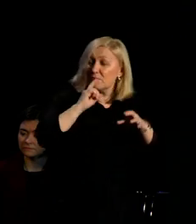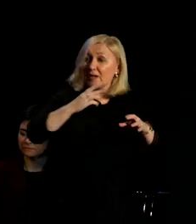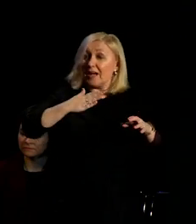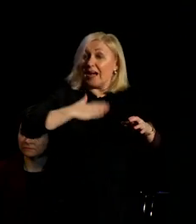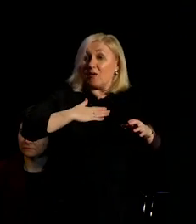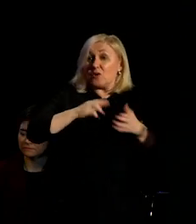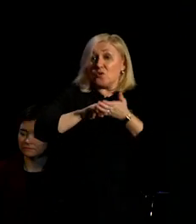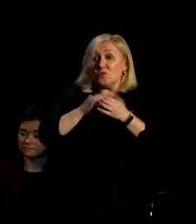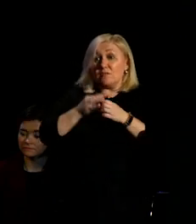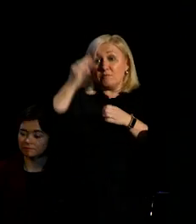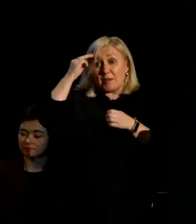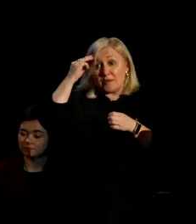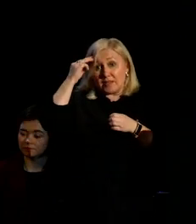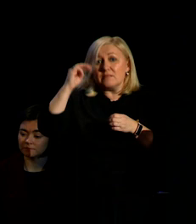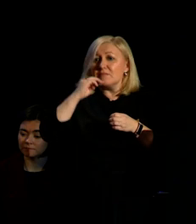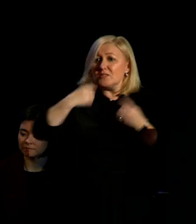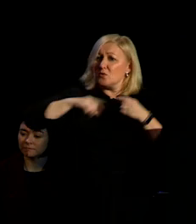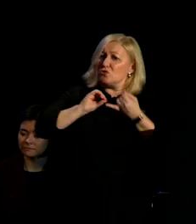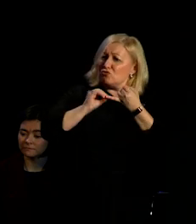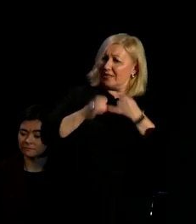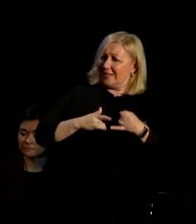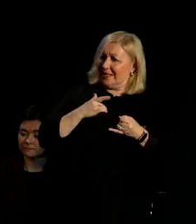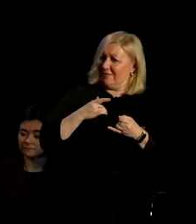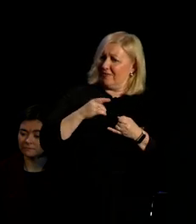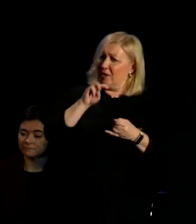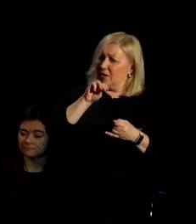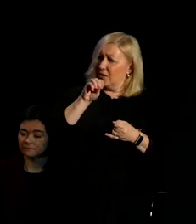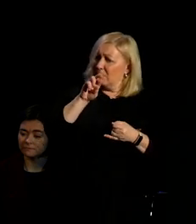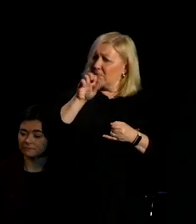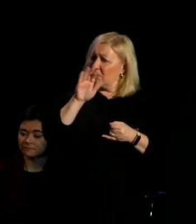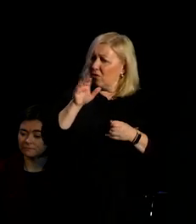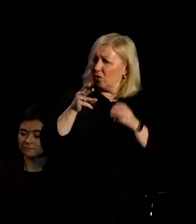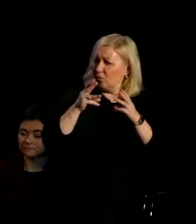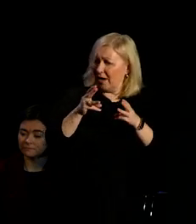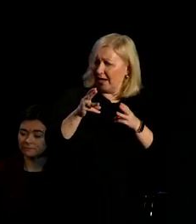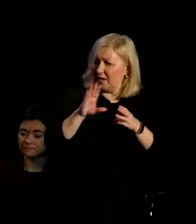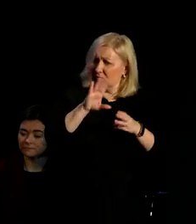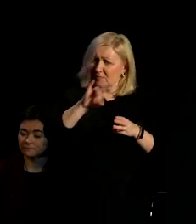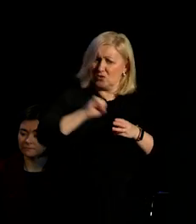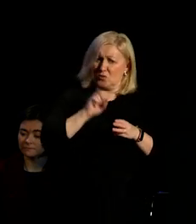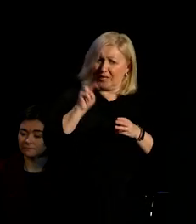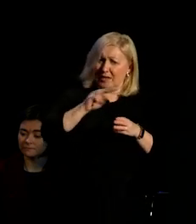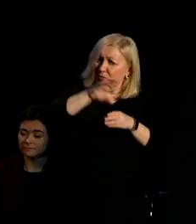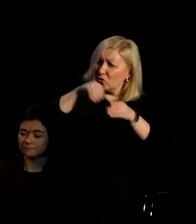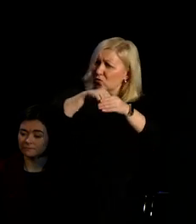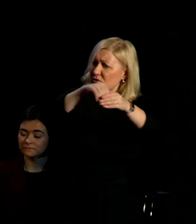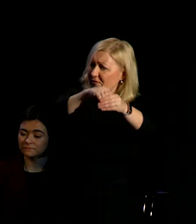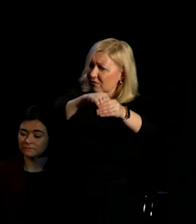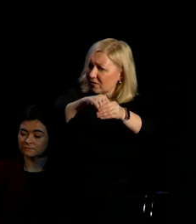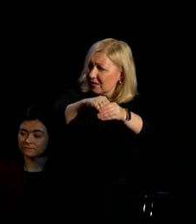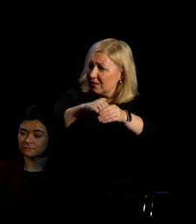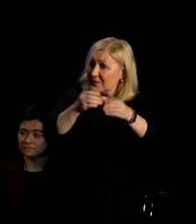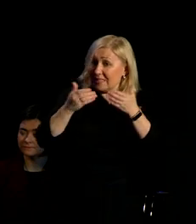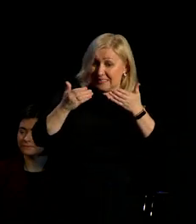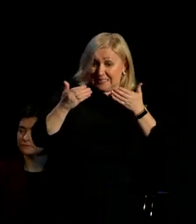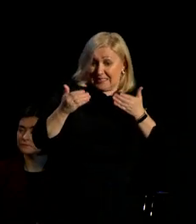morally and inclusively. And some 75 years on, the visible signs of World War II may have